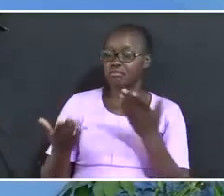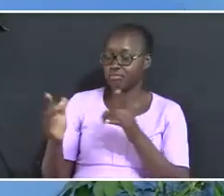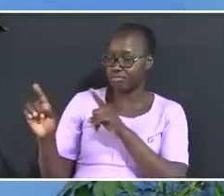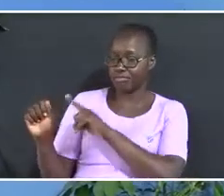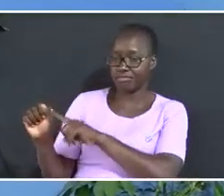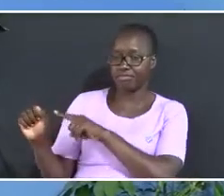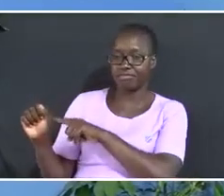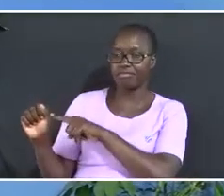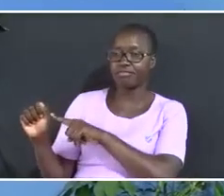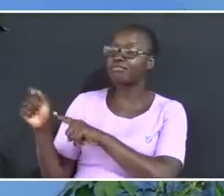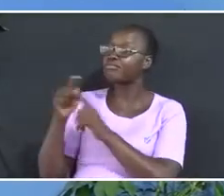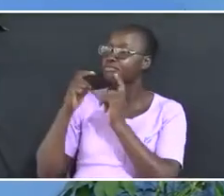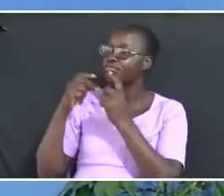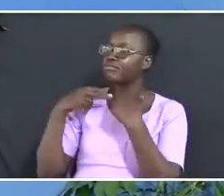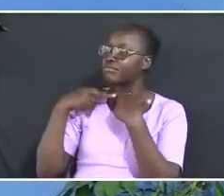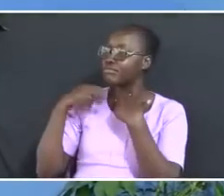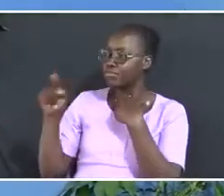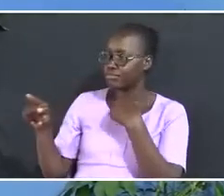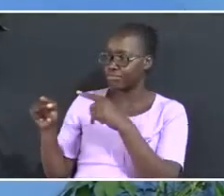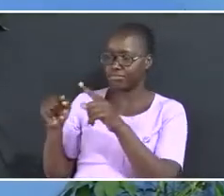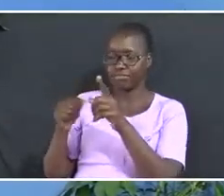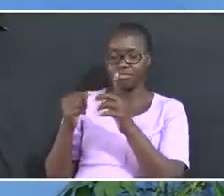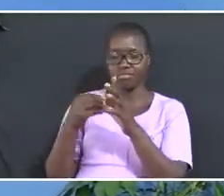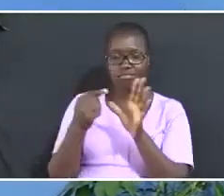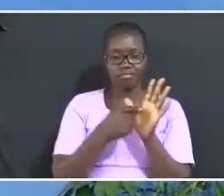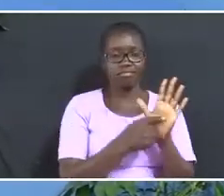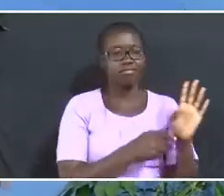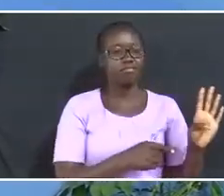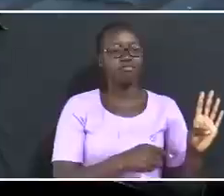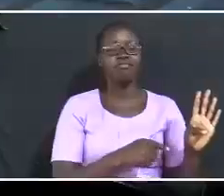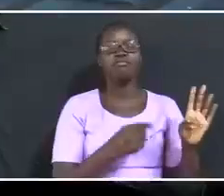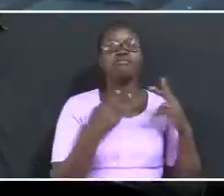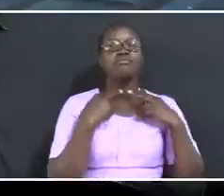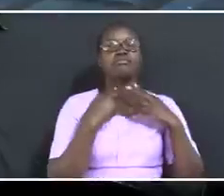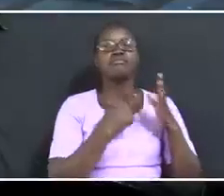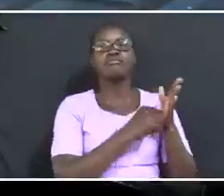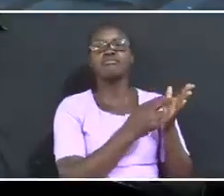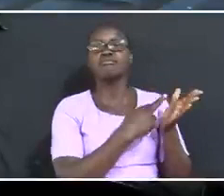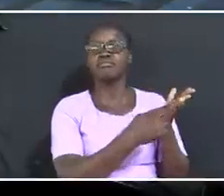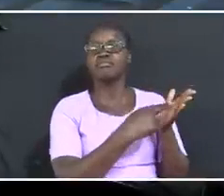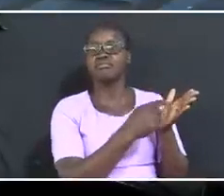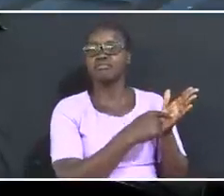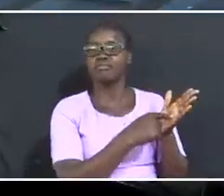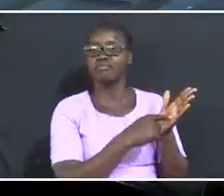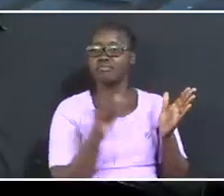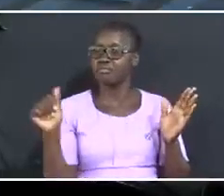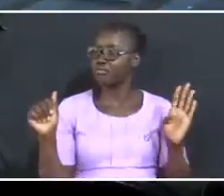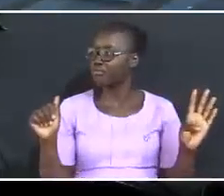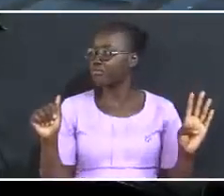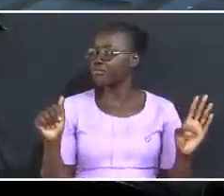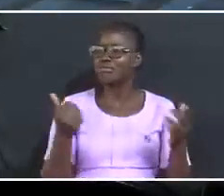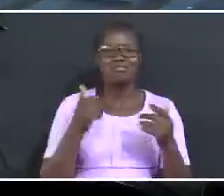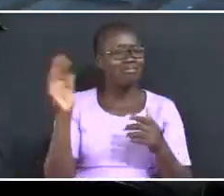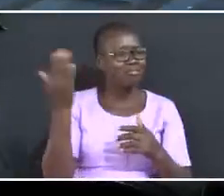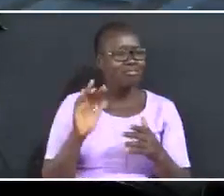slave to sin or a slave of righteousness. That's the irony of freedom. You are never